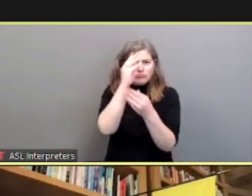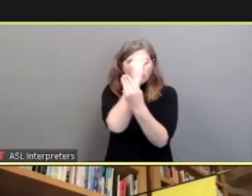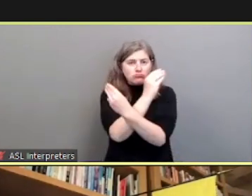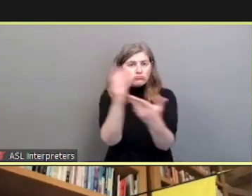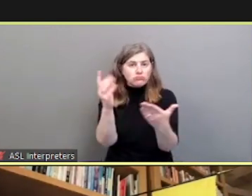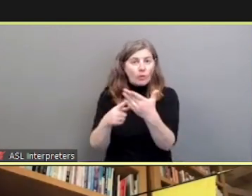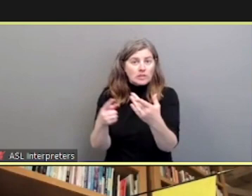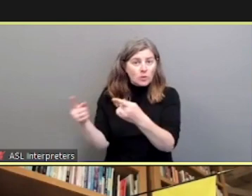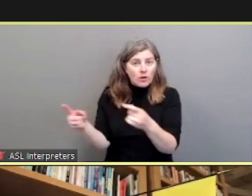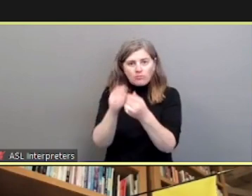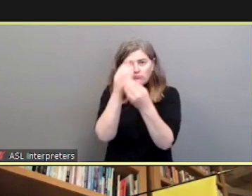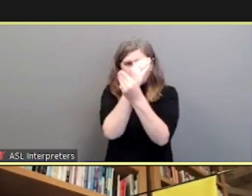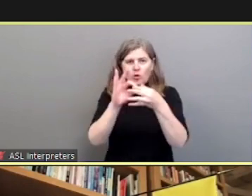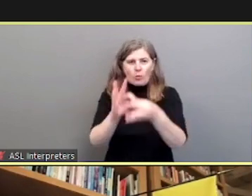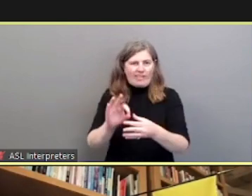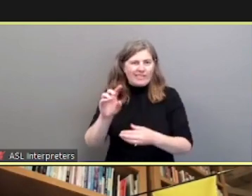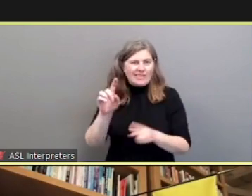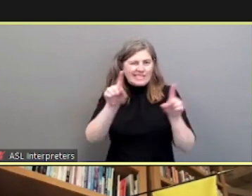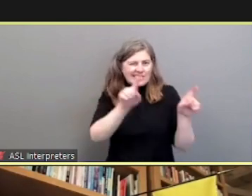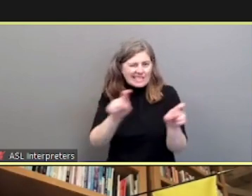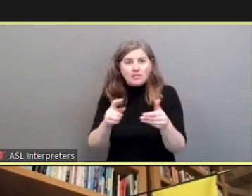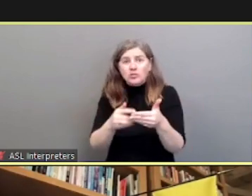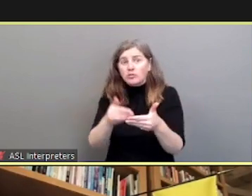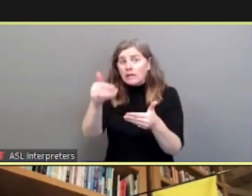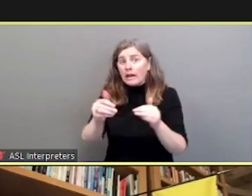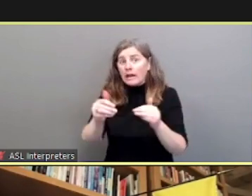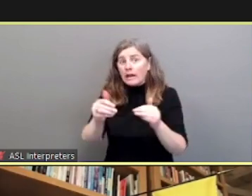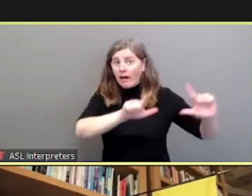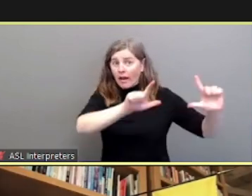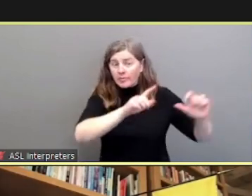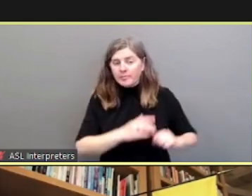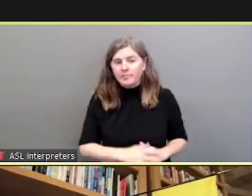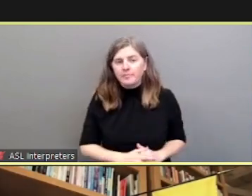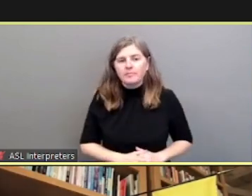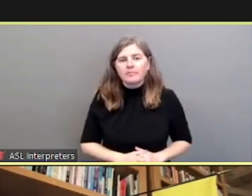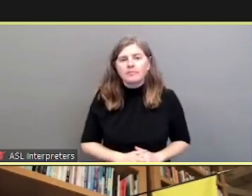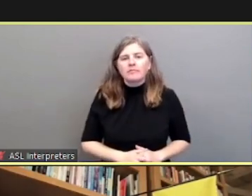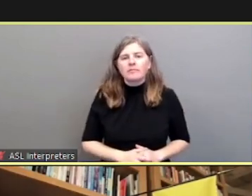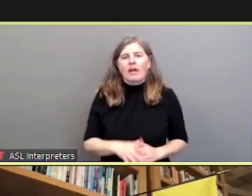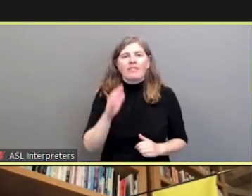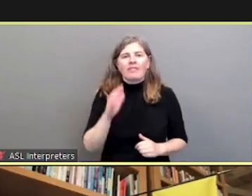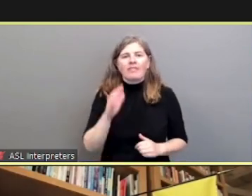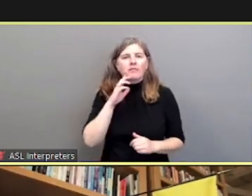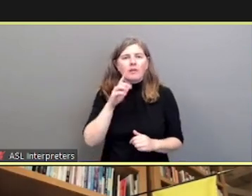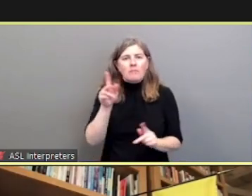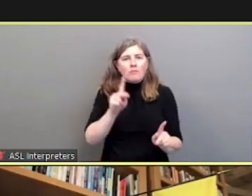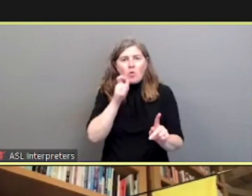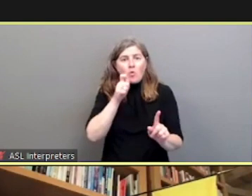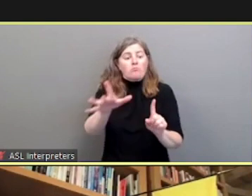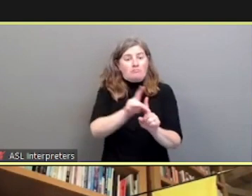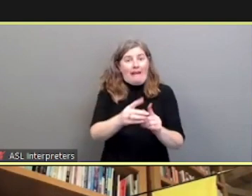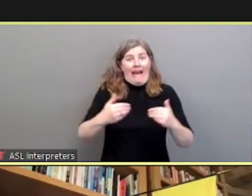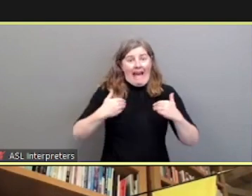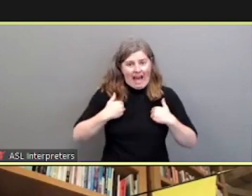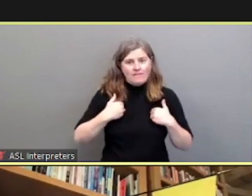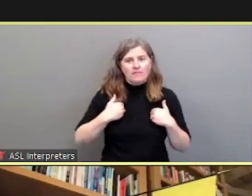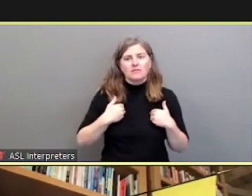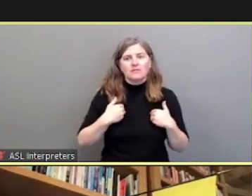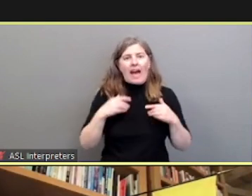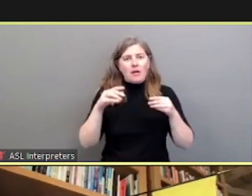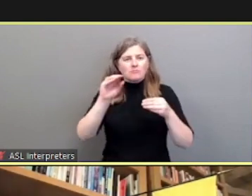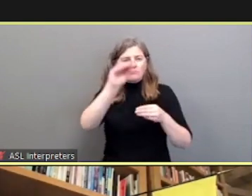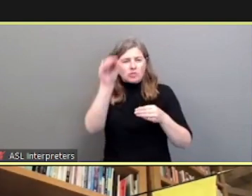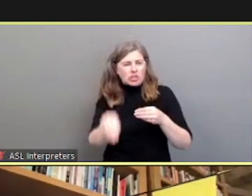latest data. Next slide, Brianna. Our test positivity rate finally back down